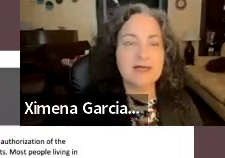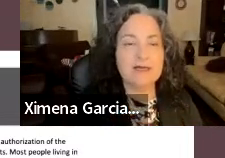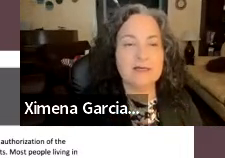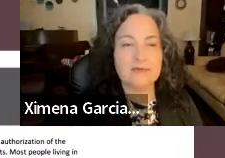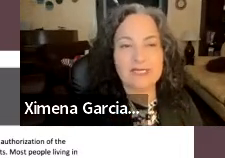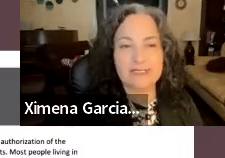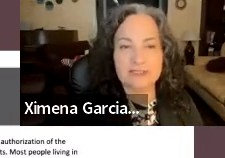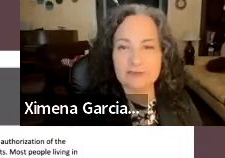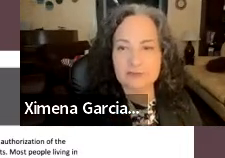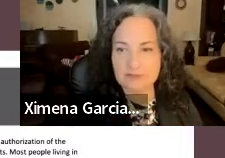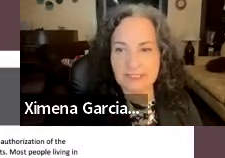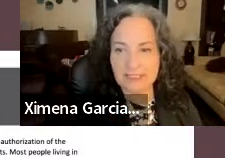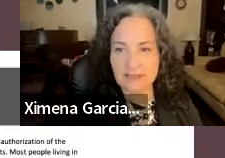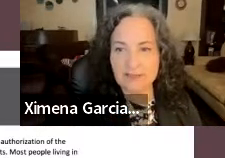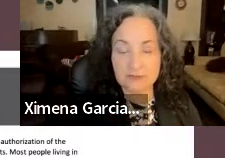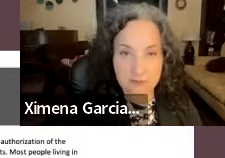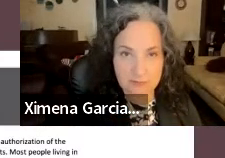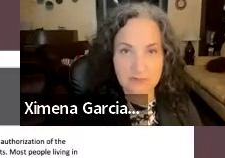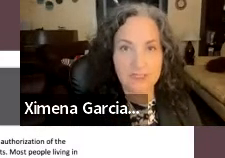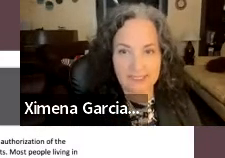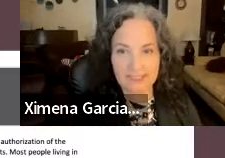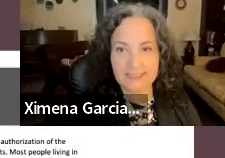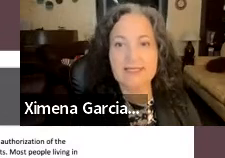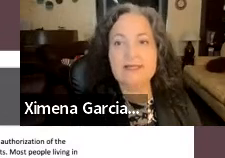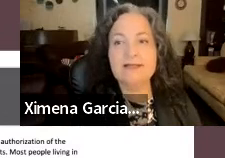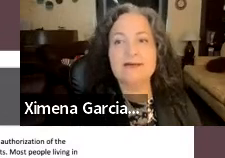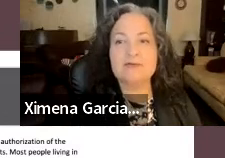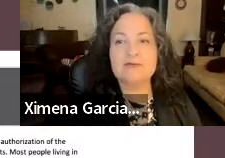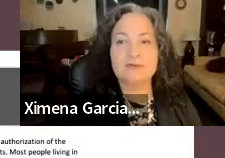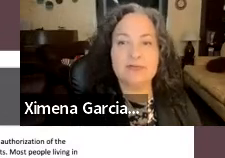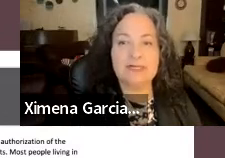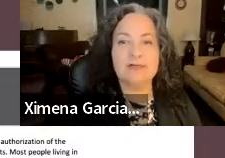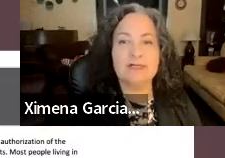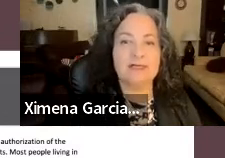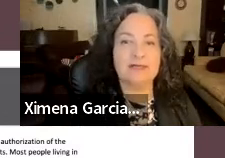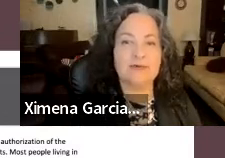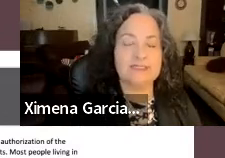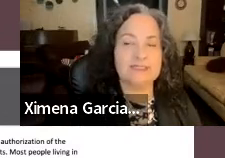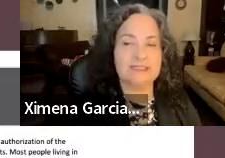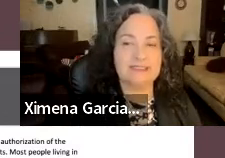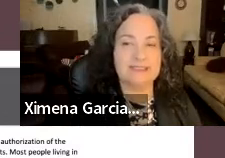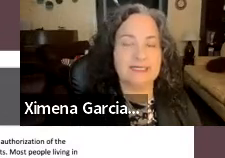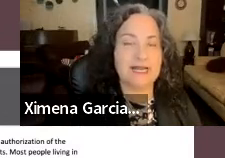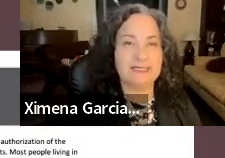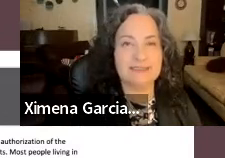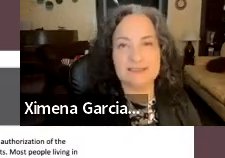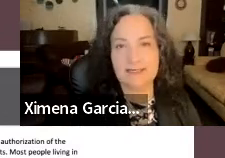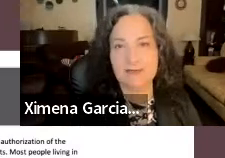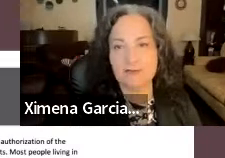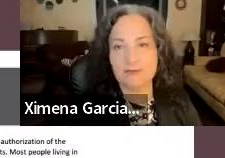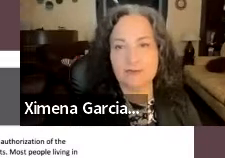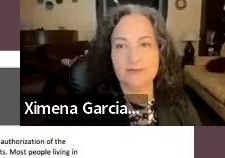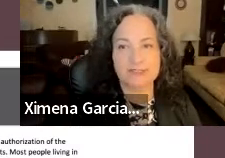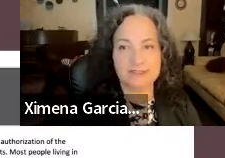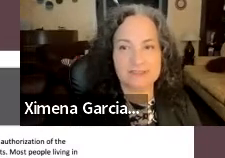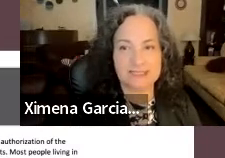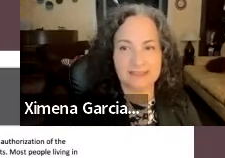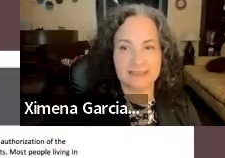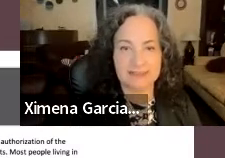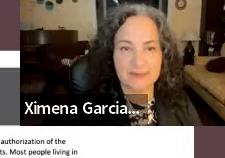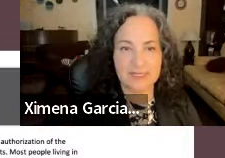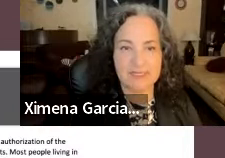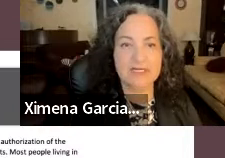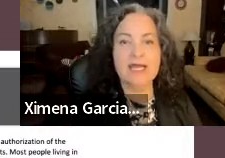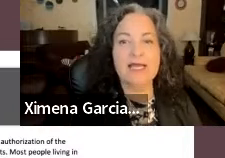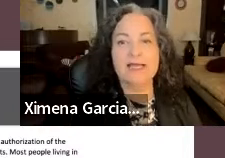is a communication toolkit that was prepared by the CDC, and it has downloadable materials in